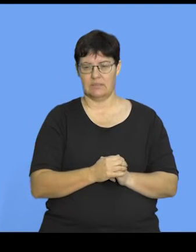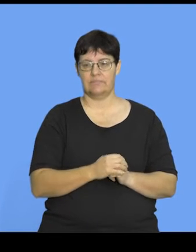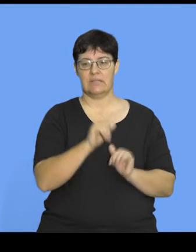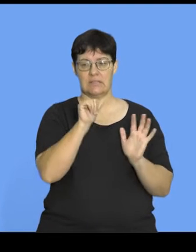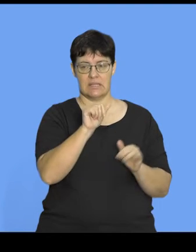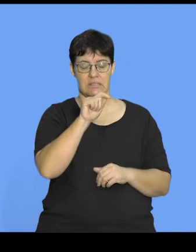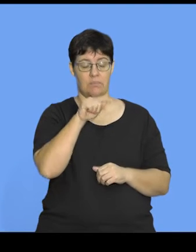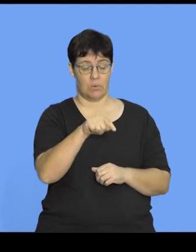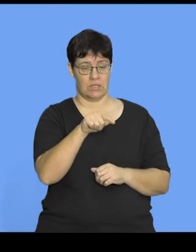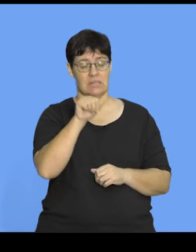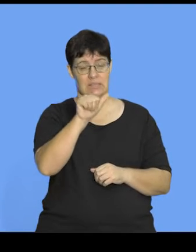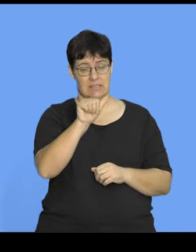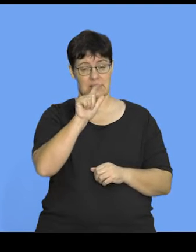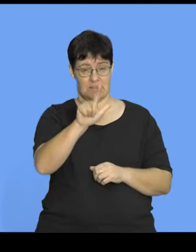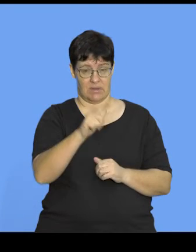matter.